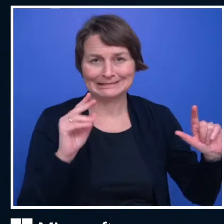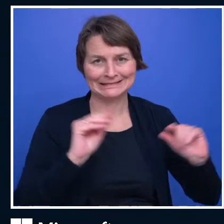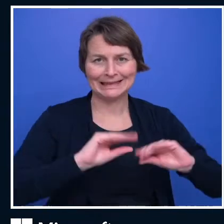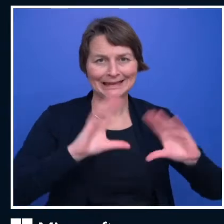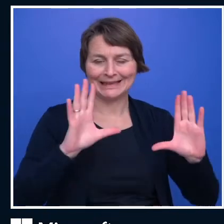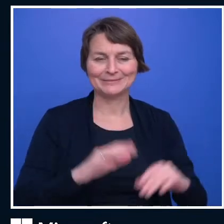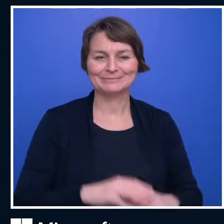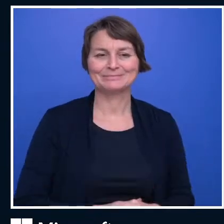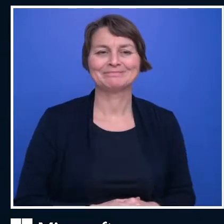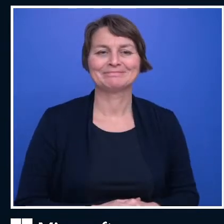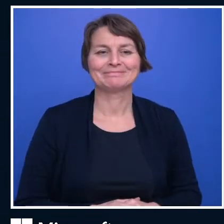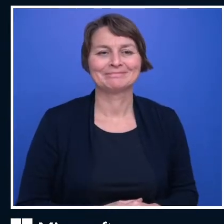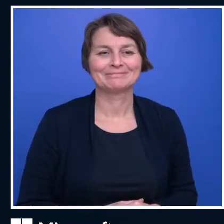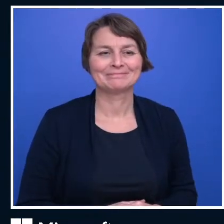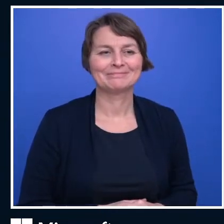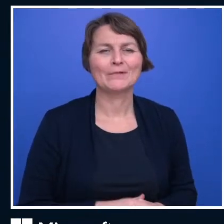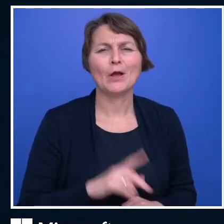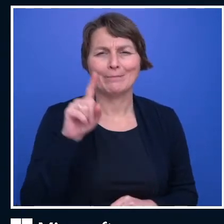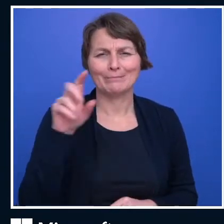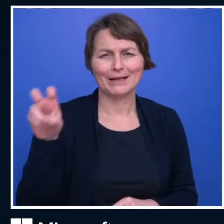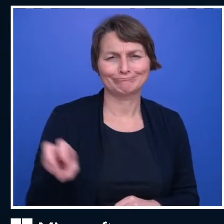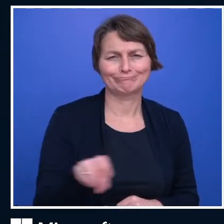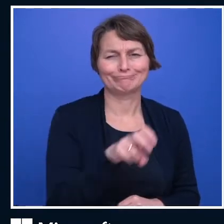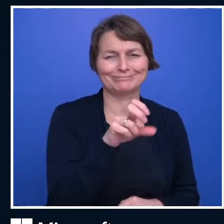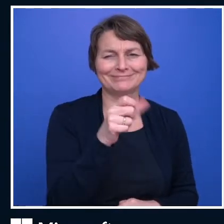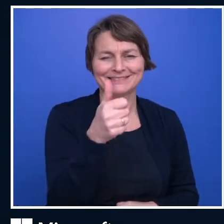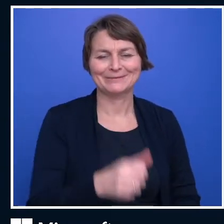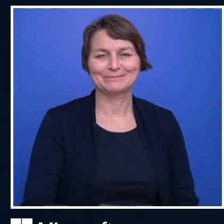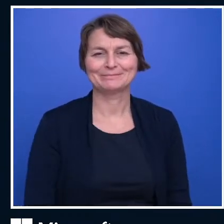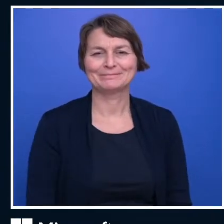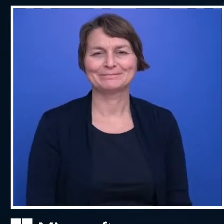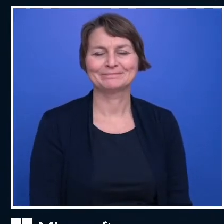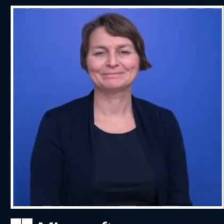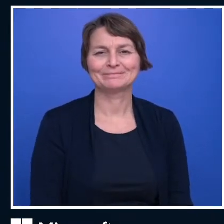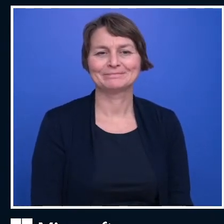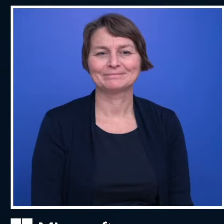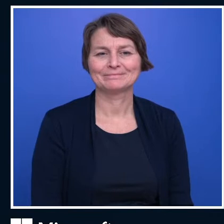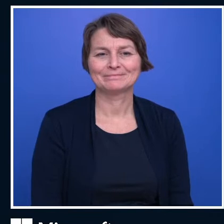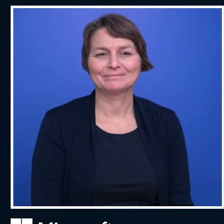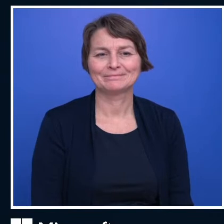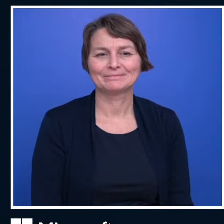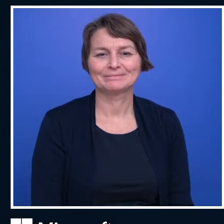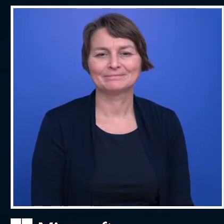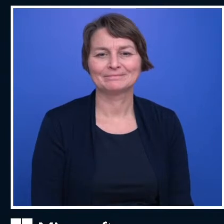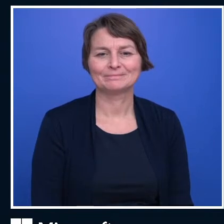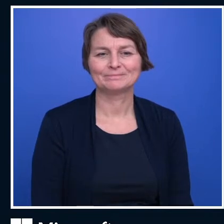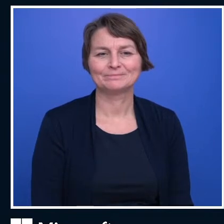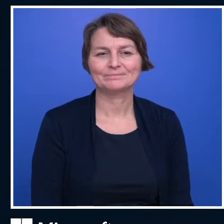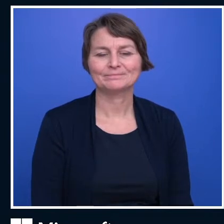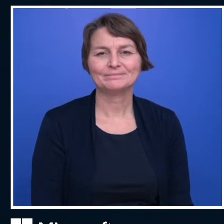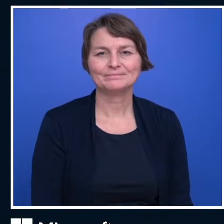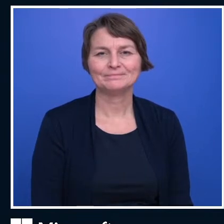Let me quickly hop in. Sorry about that. I'm going to stop sharing again and then share again.